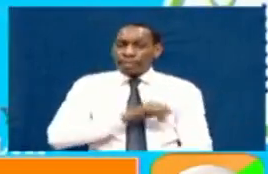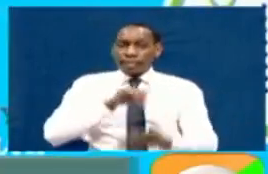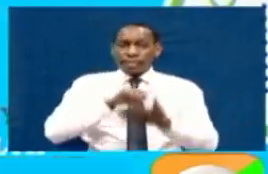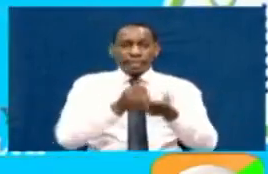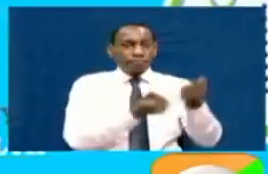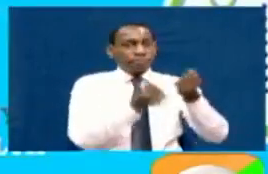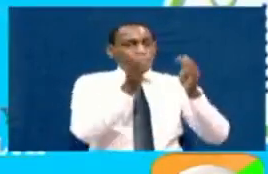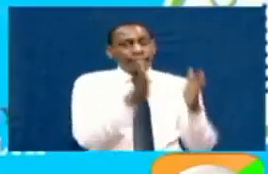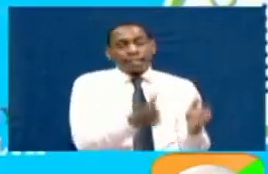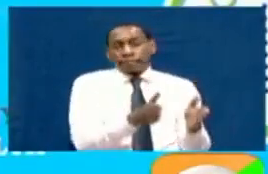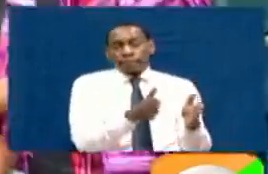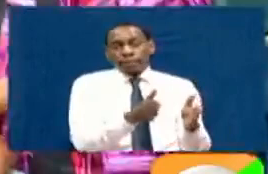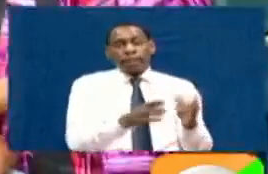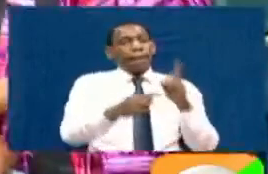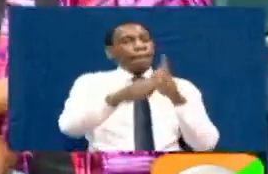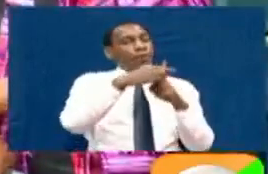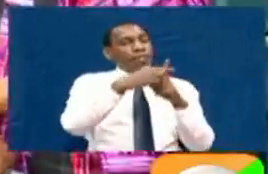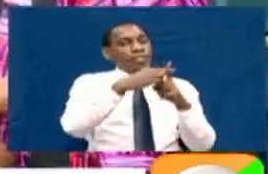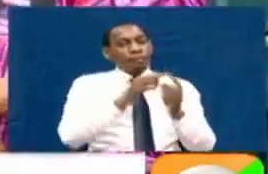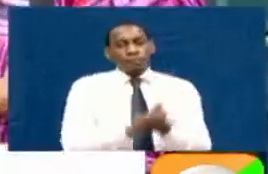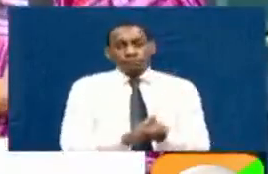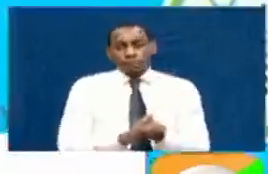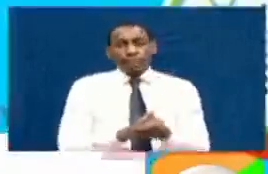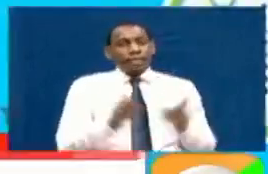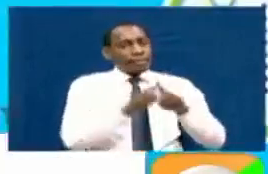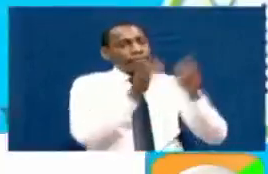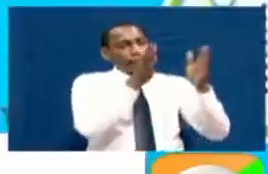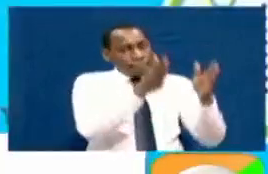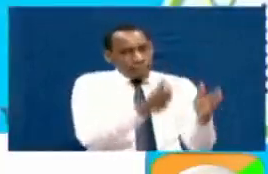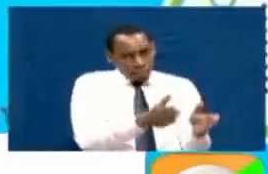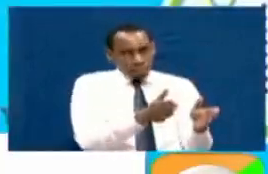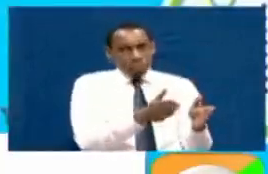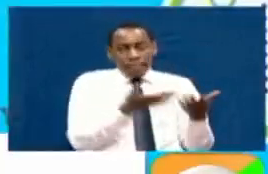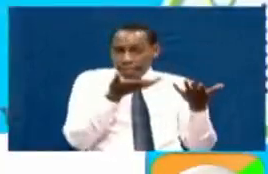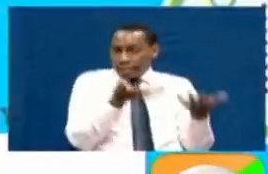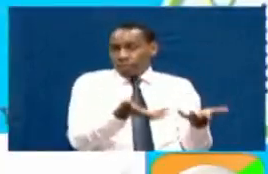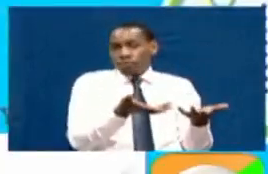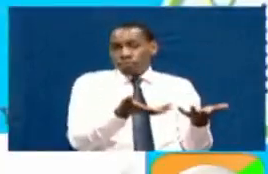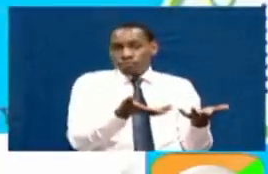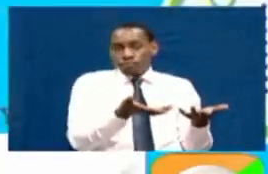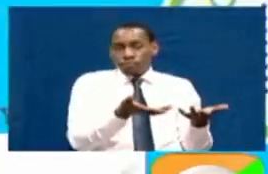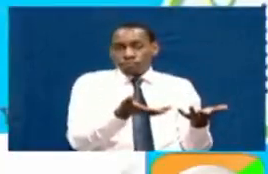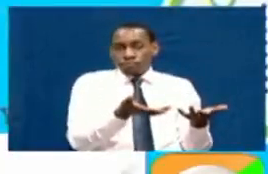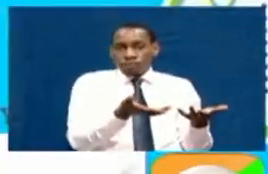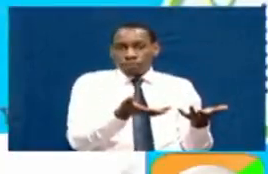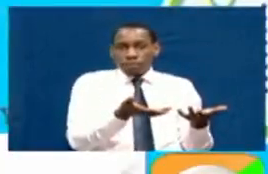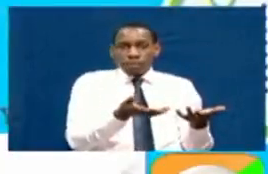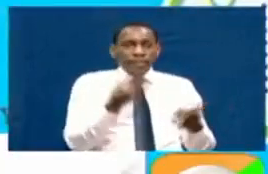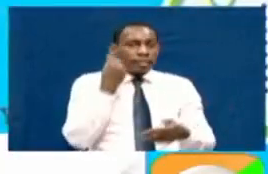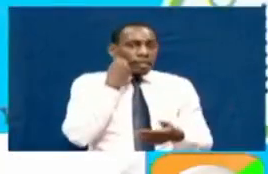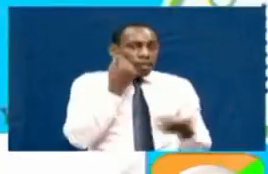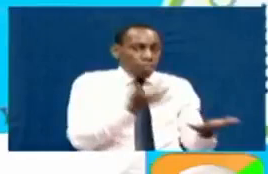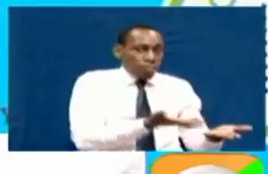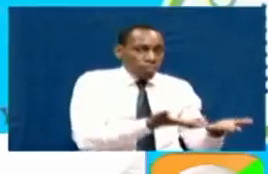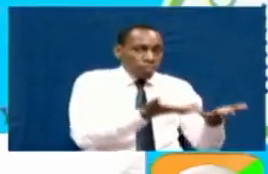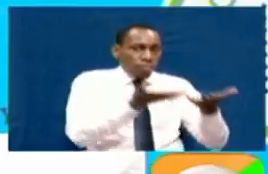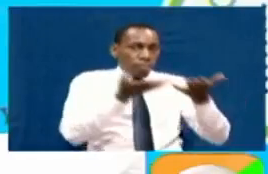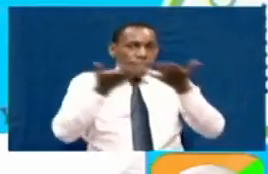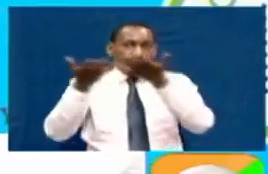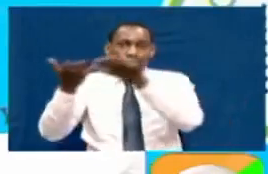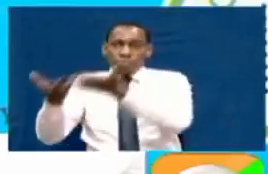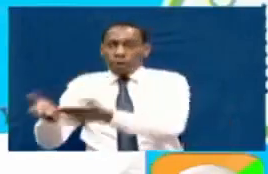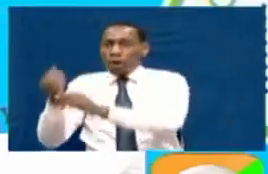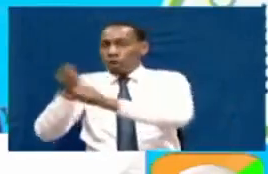the driver is positive. This person has now taken the disease to Homa